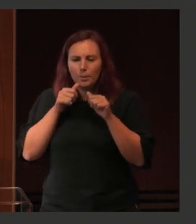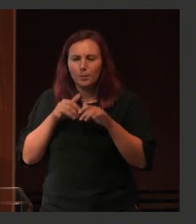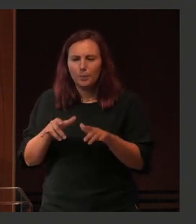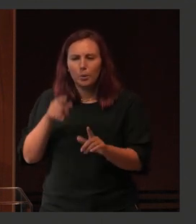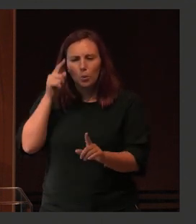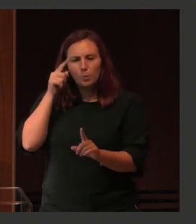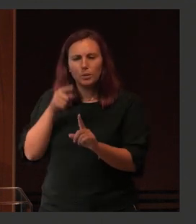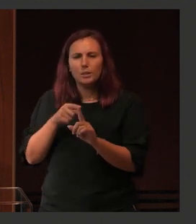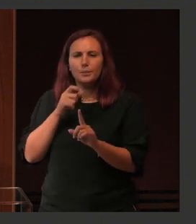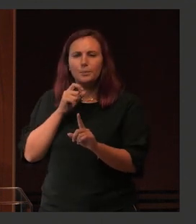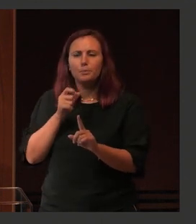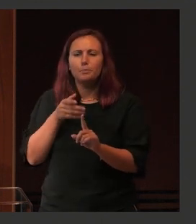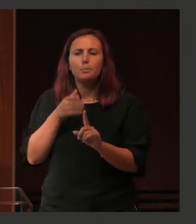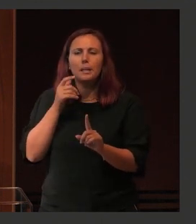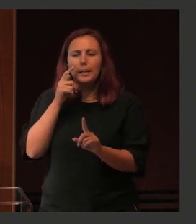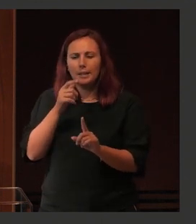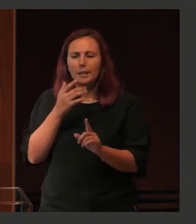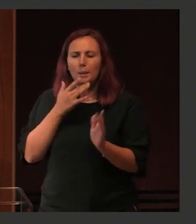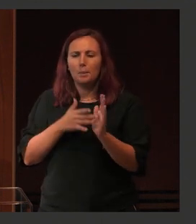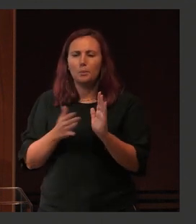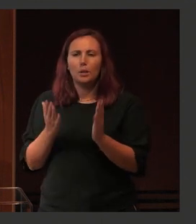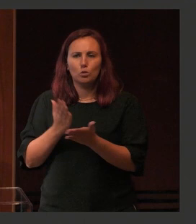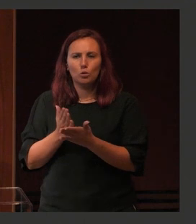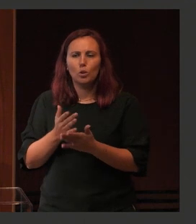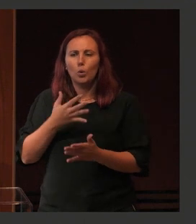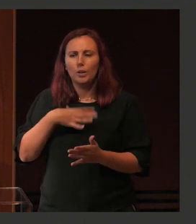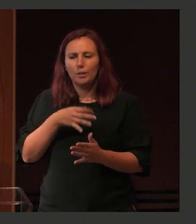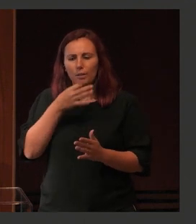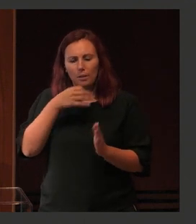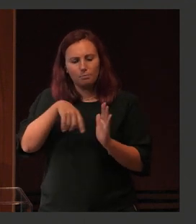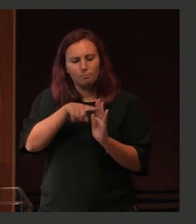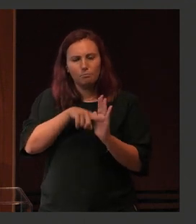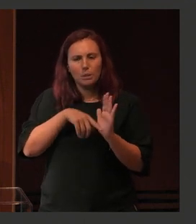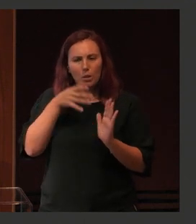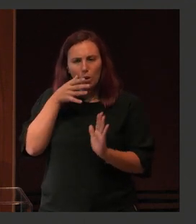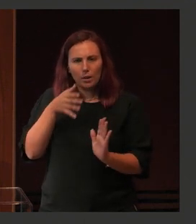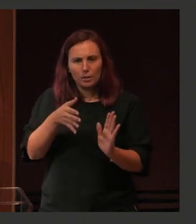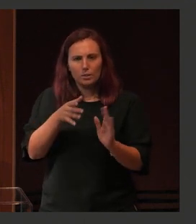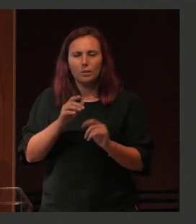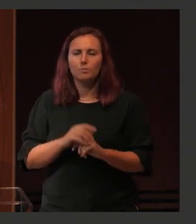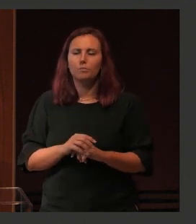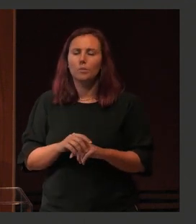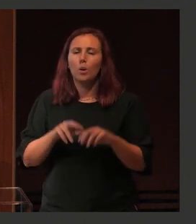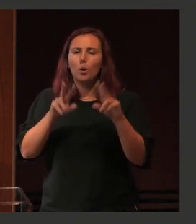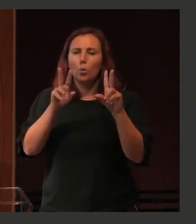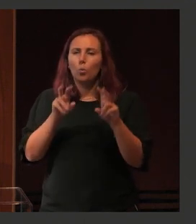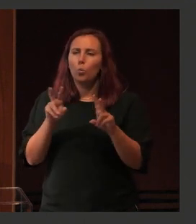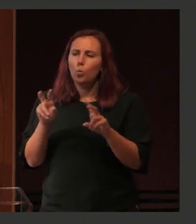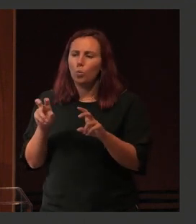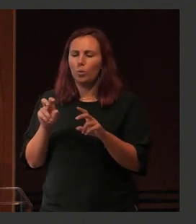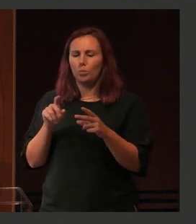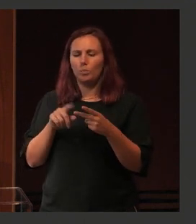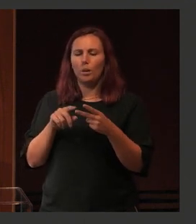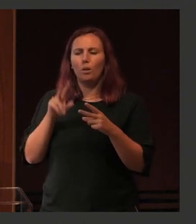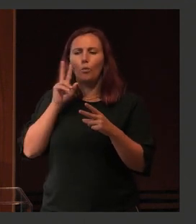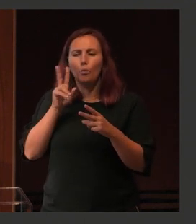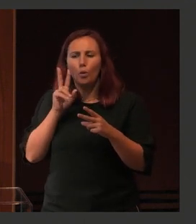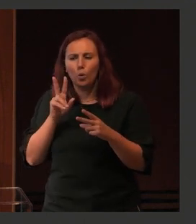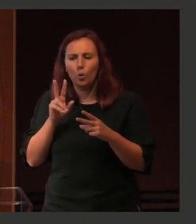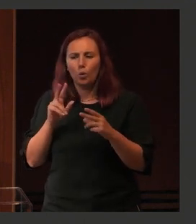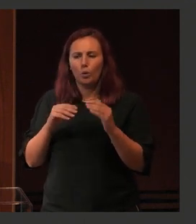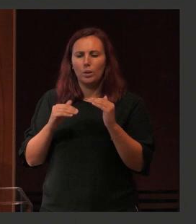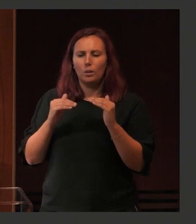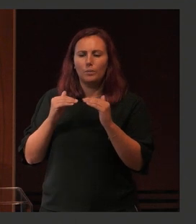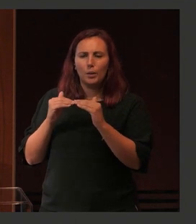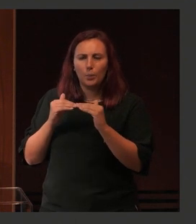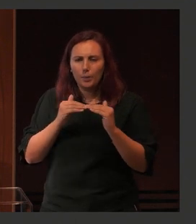library guidelines. The core values of equity of access to recorded knowledge and information and